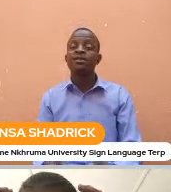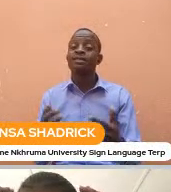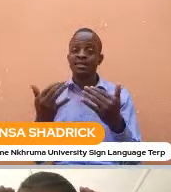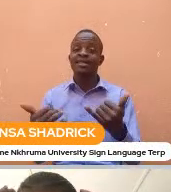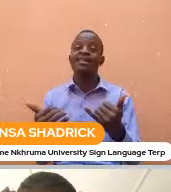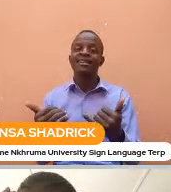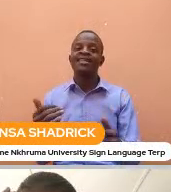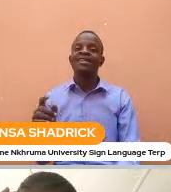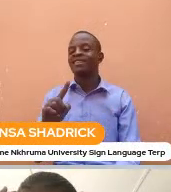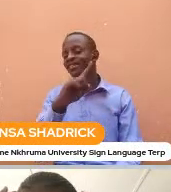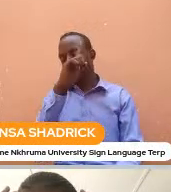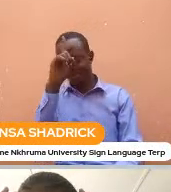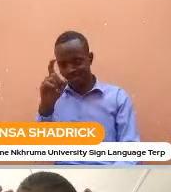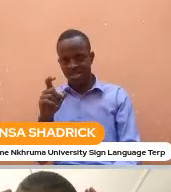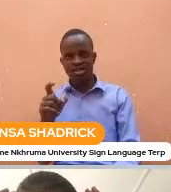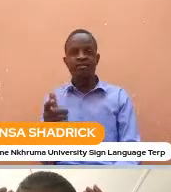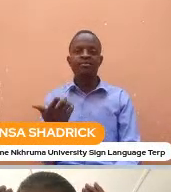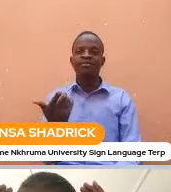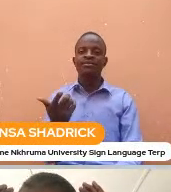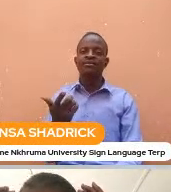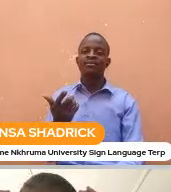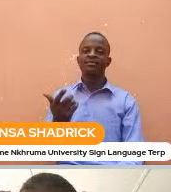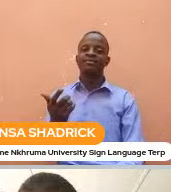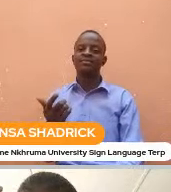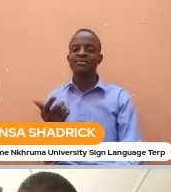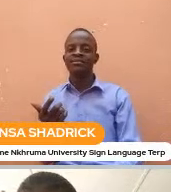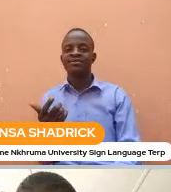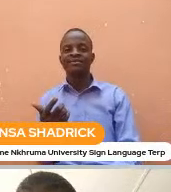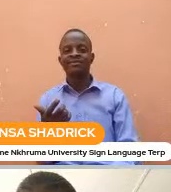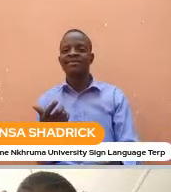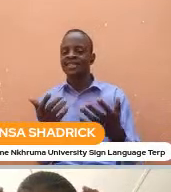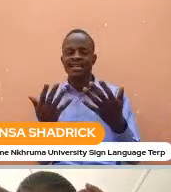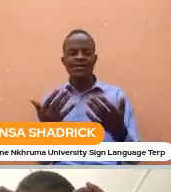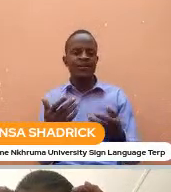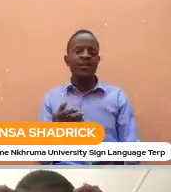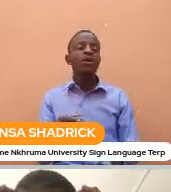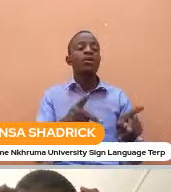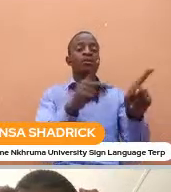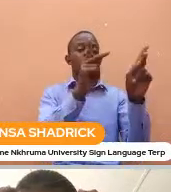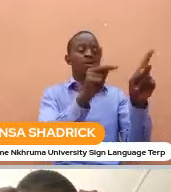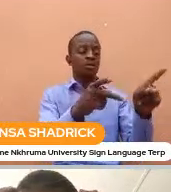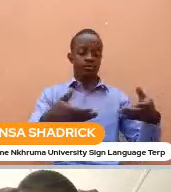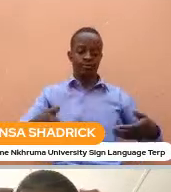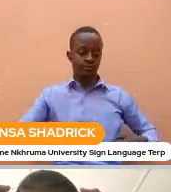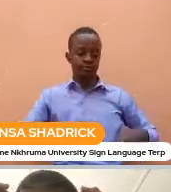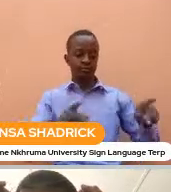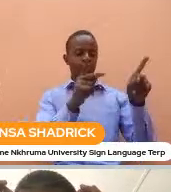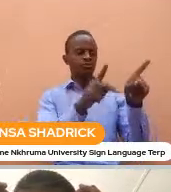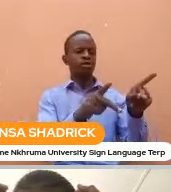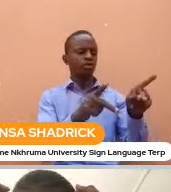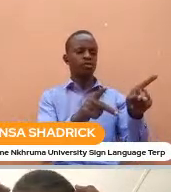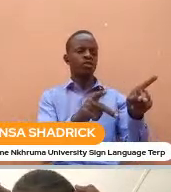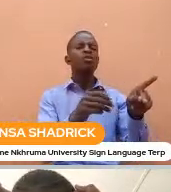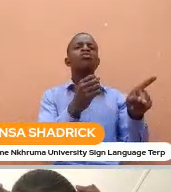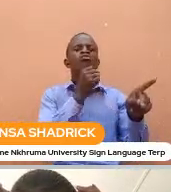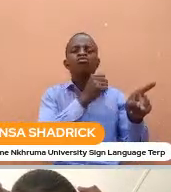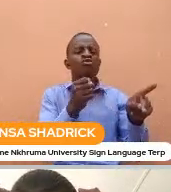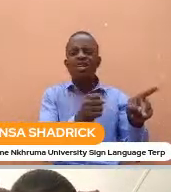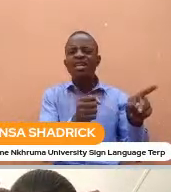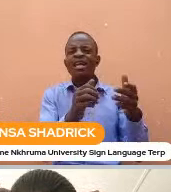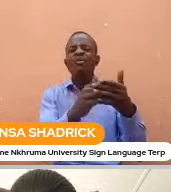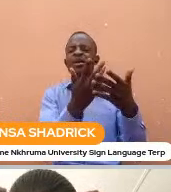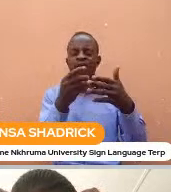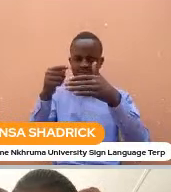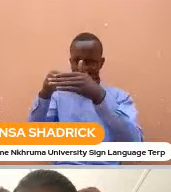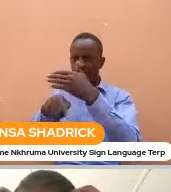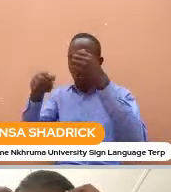elephant in the room: what is the right age for accessing contraception? I'll start with you, Inde. If there is even a